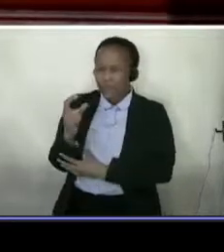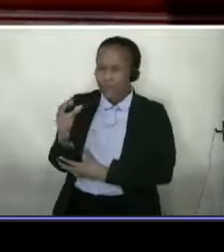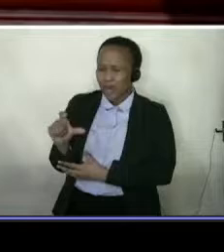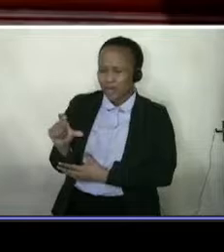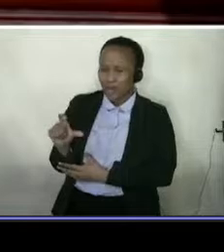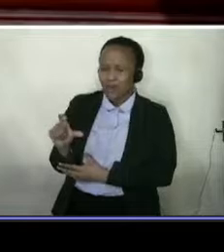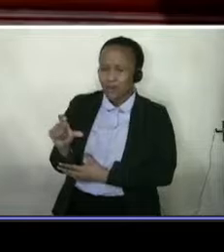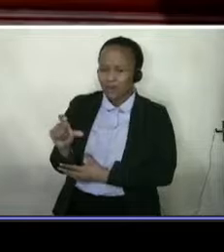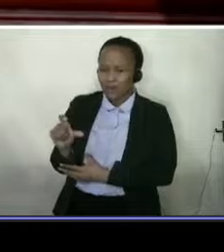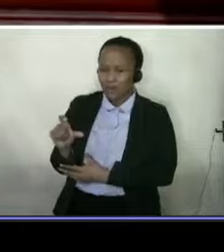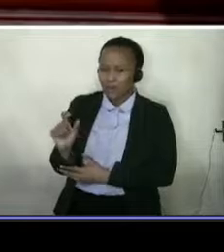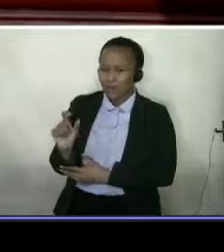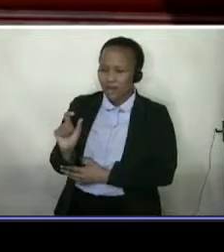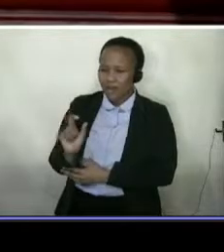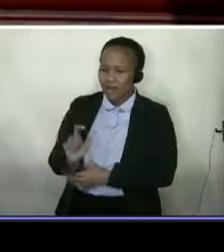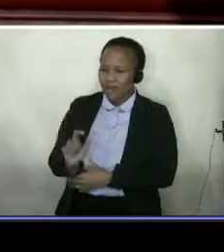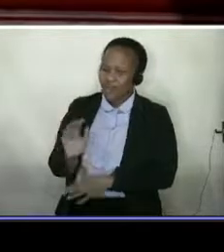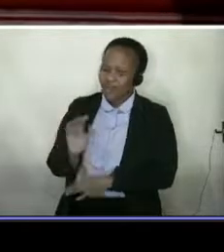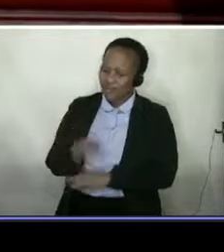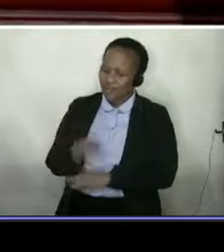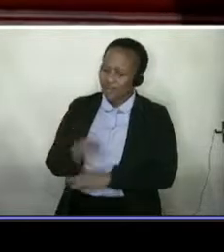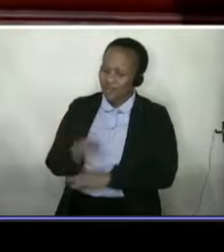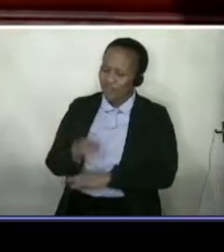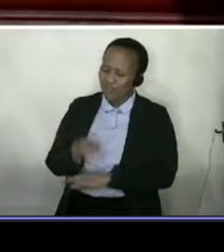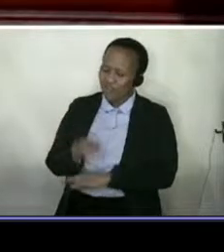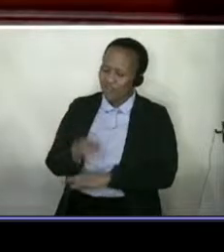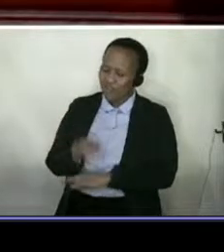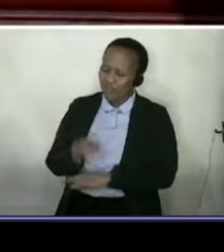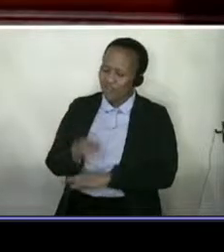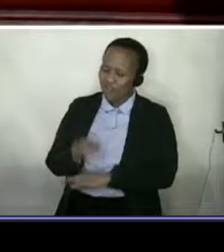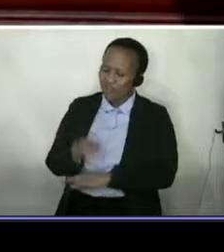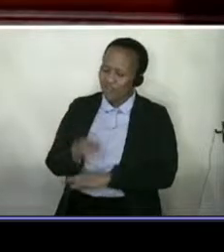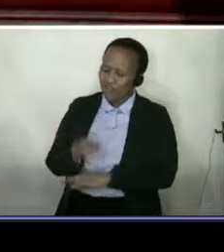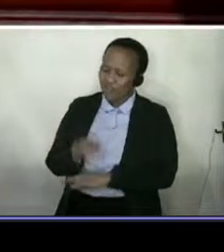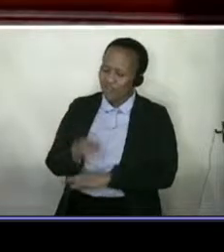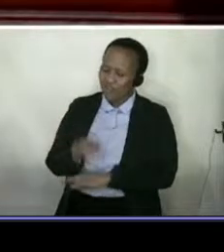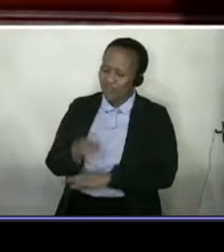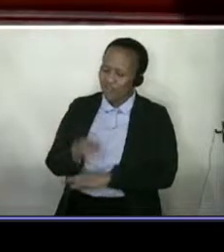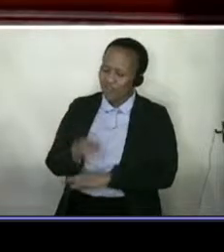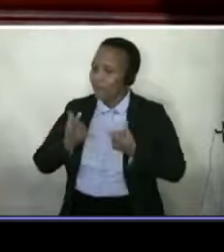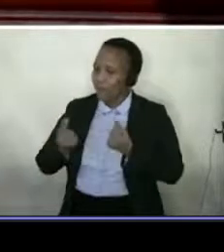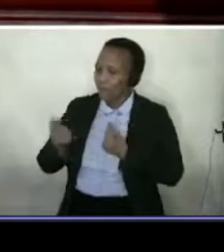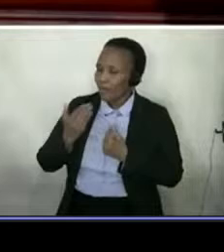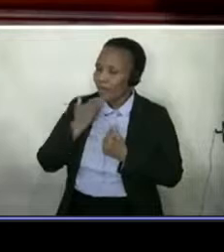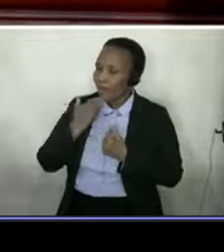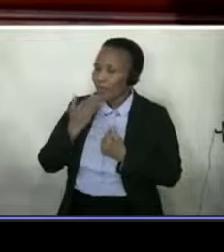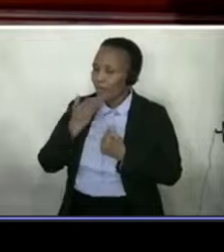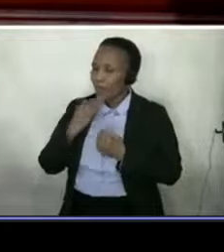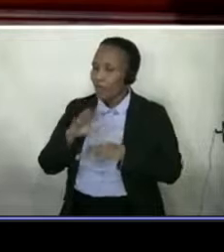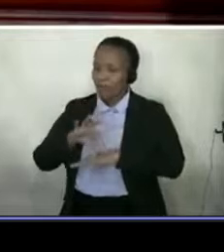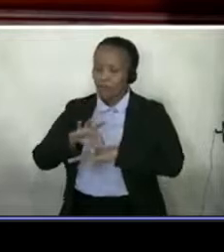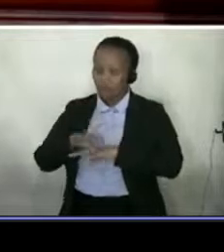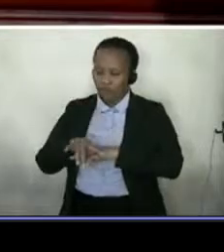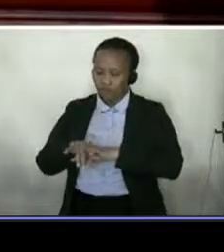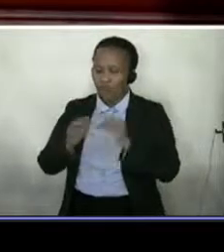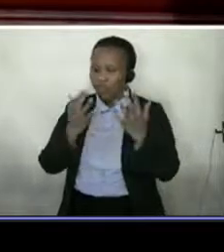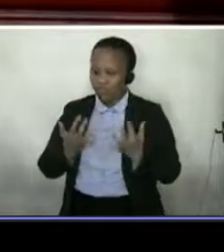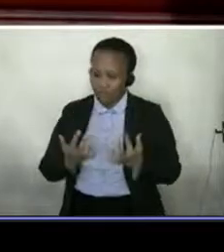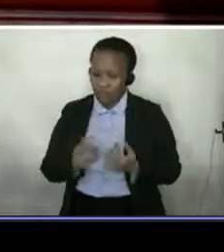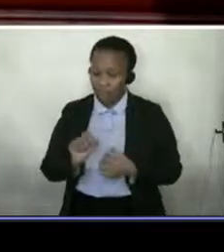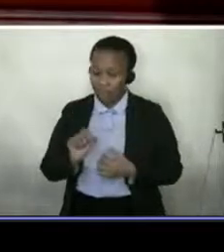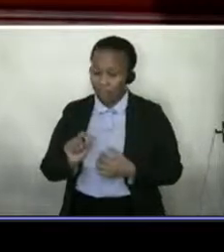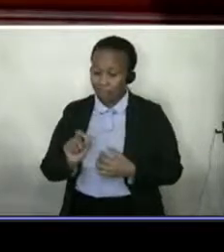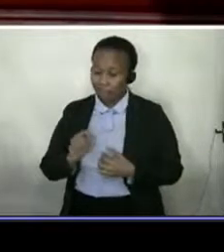of irregular expenditure that was condoned by the provincial treasury. That is the work that we have to